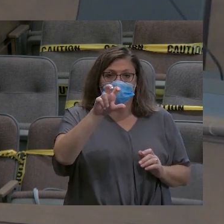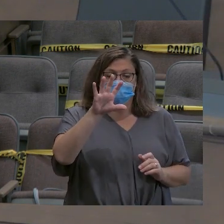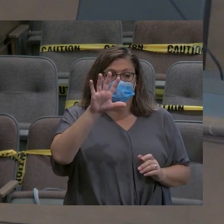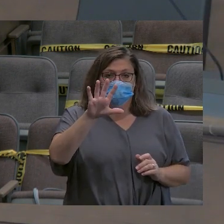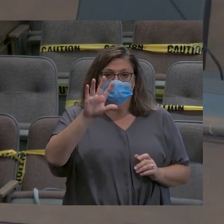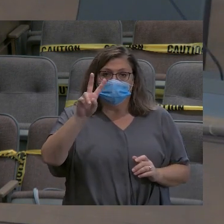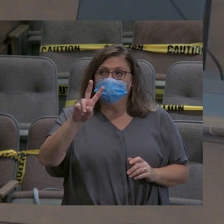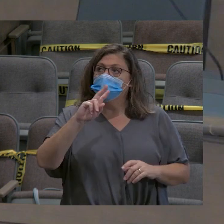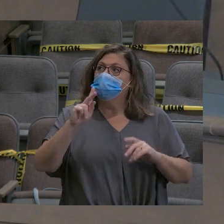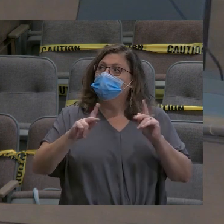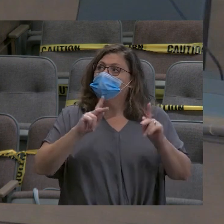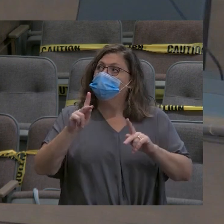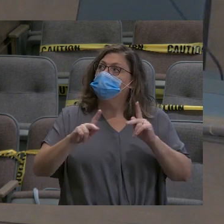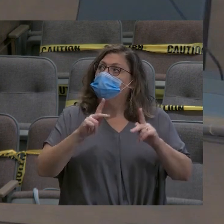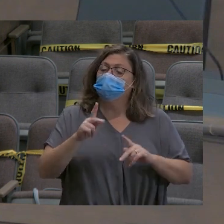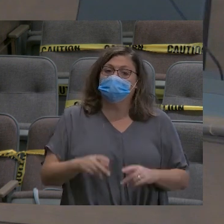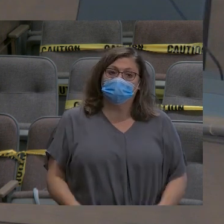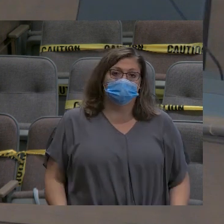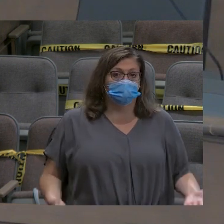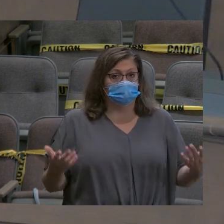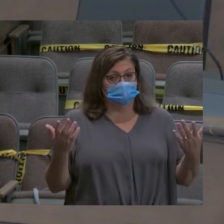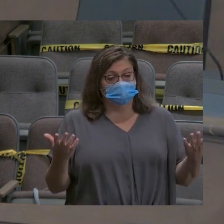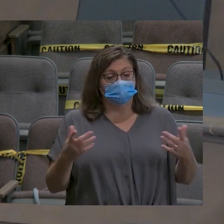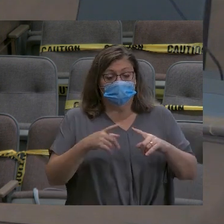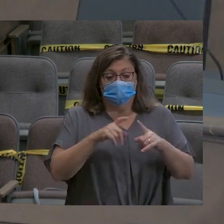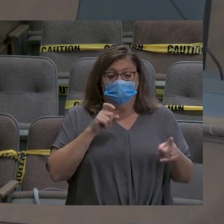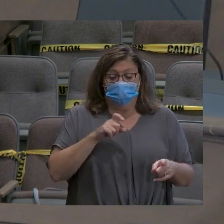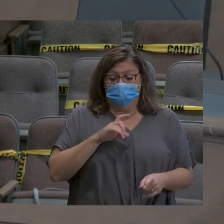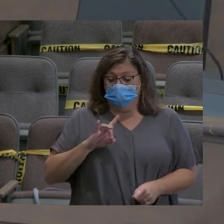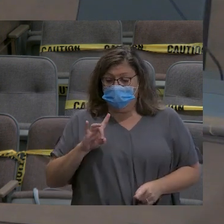186,352. Again, from